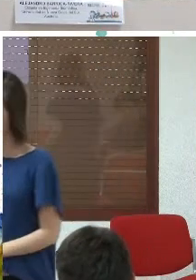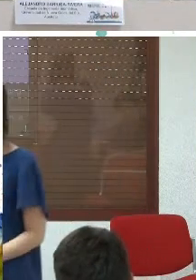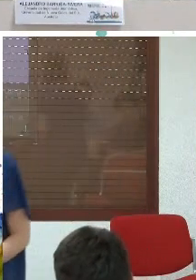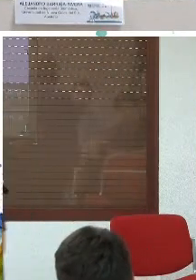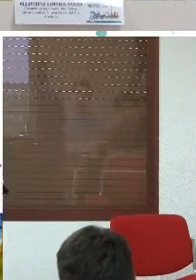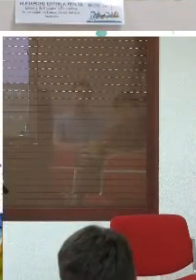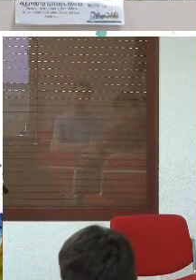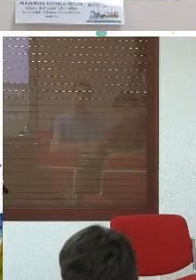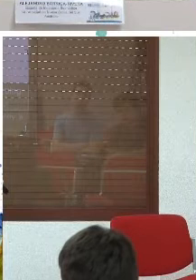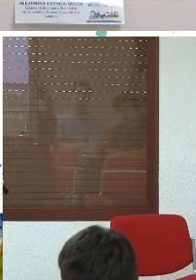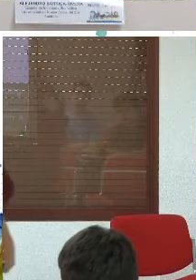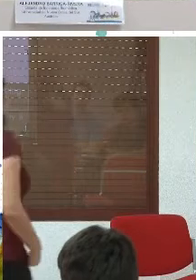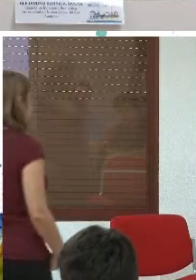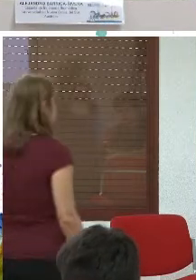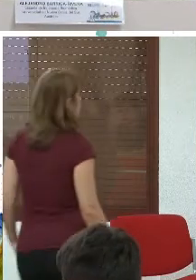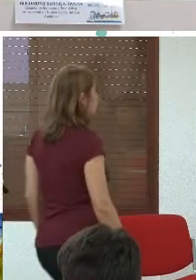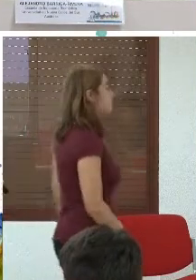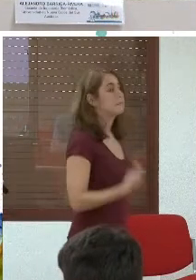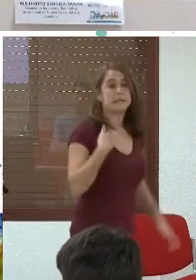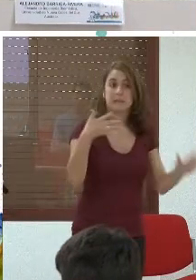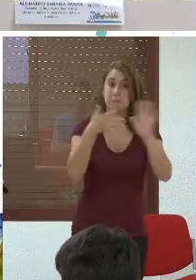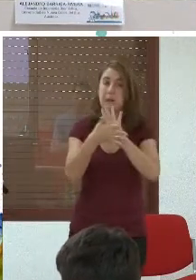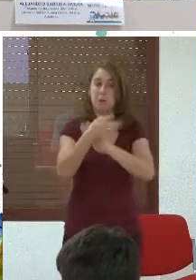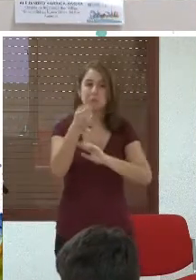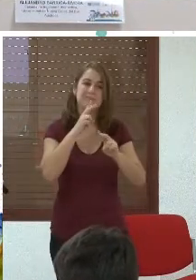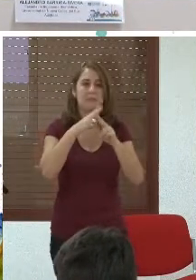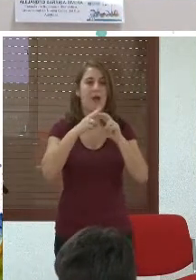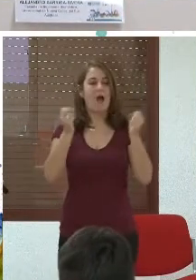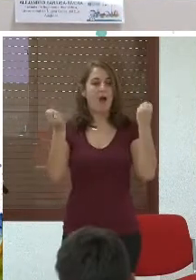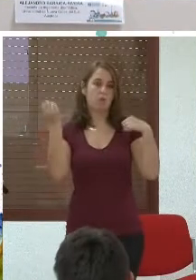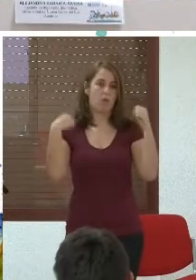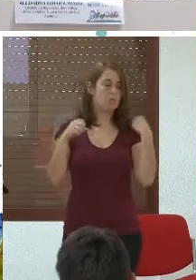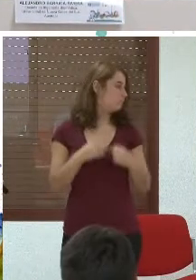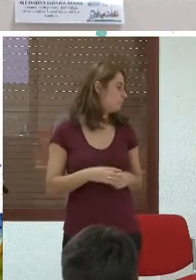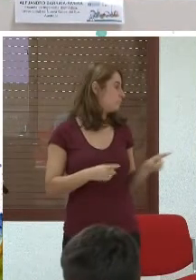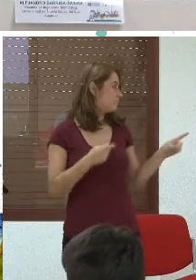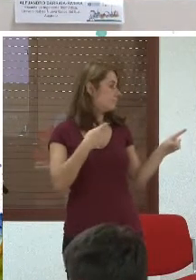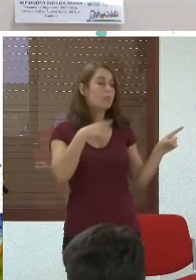I'm going to explain a little bit about this